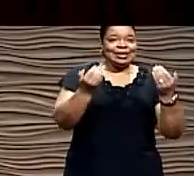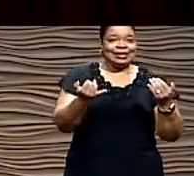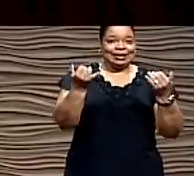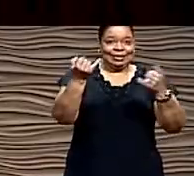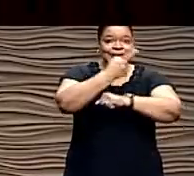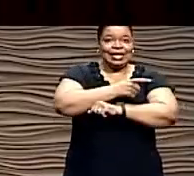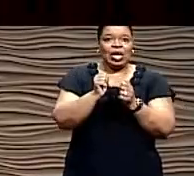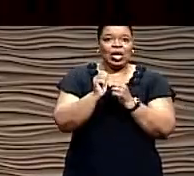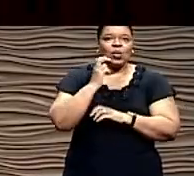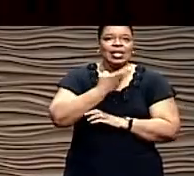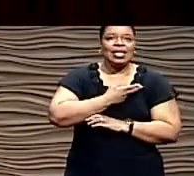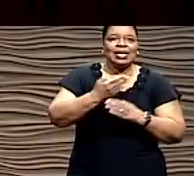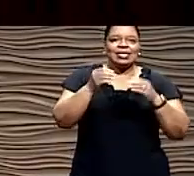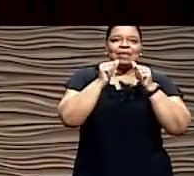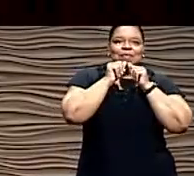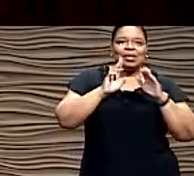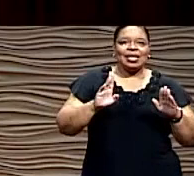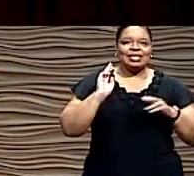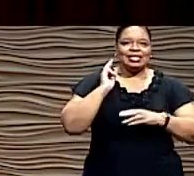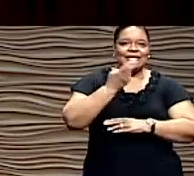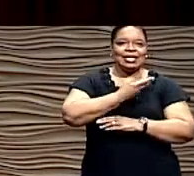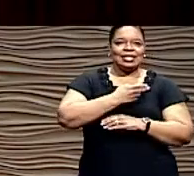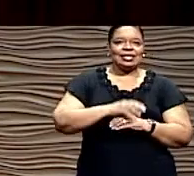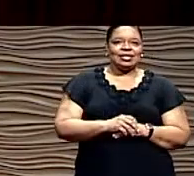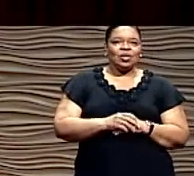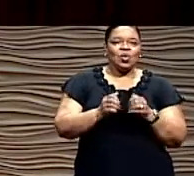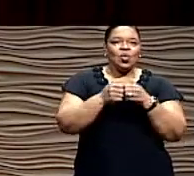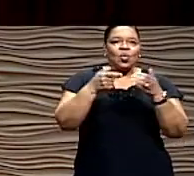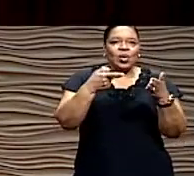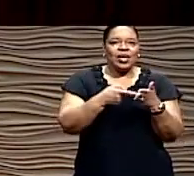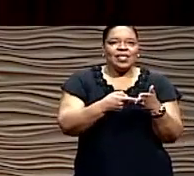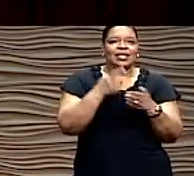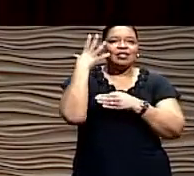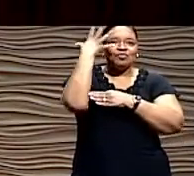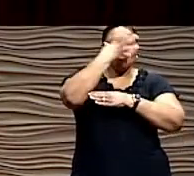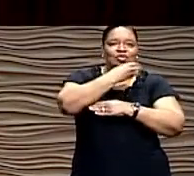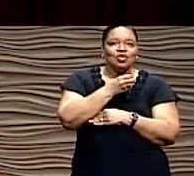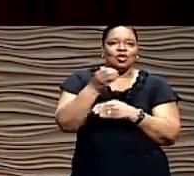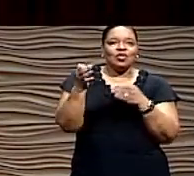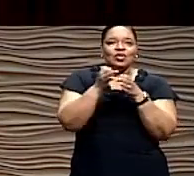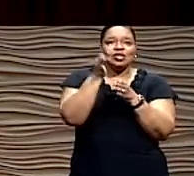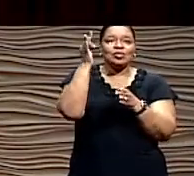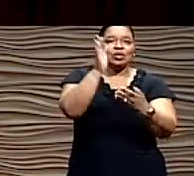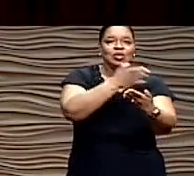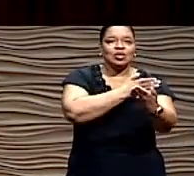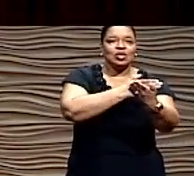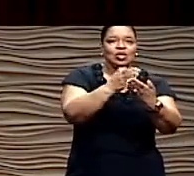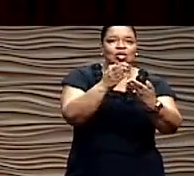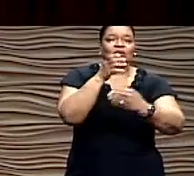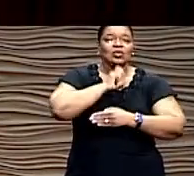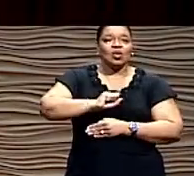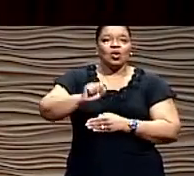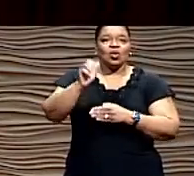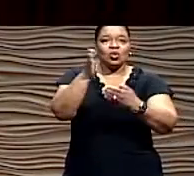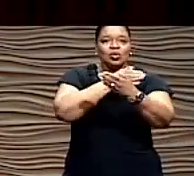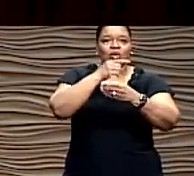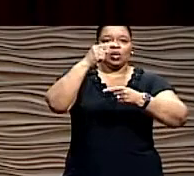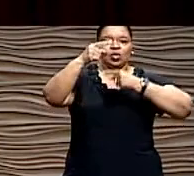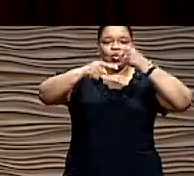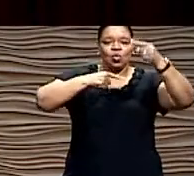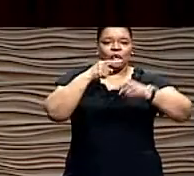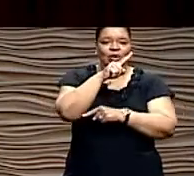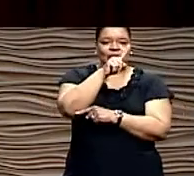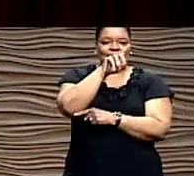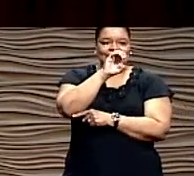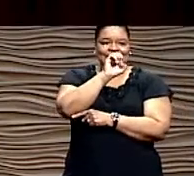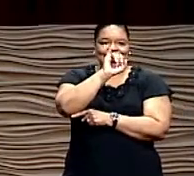and blessing us with this beautiful spiritual, Ezekiel saw a wheel way